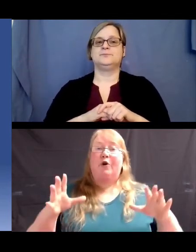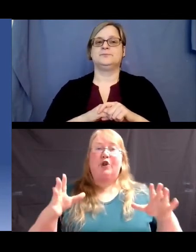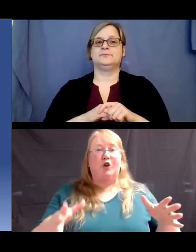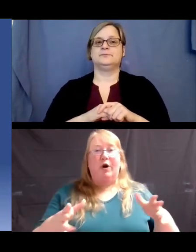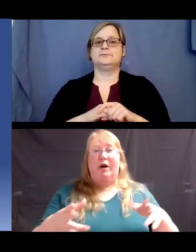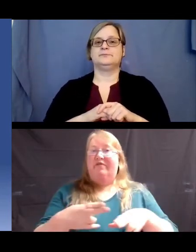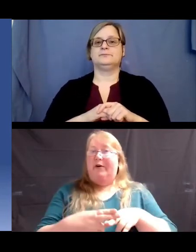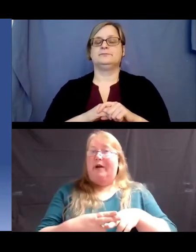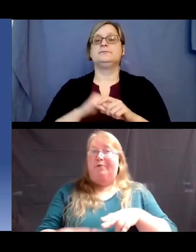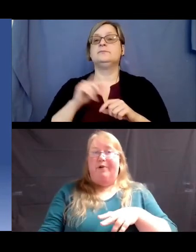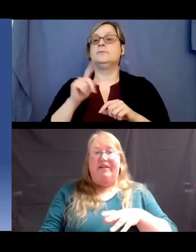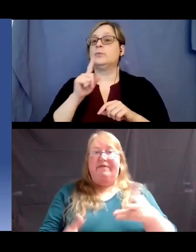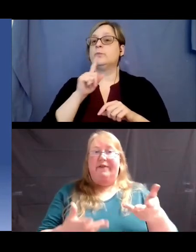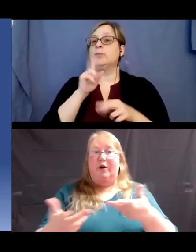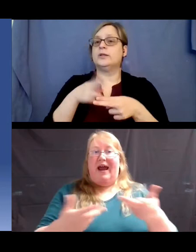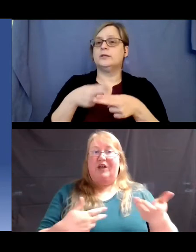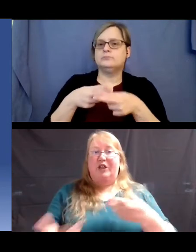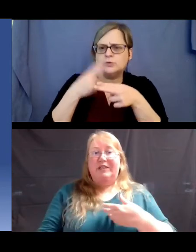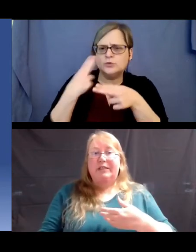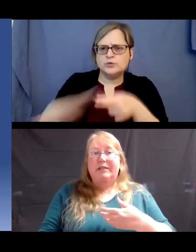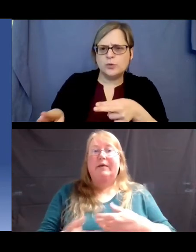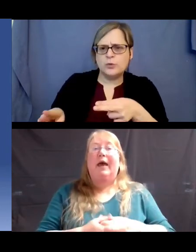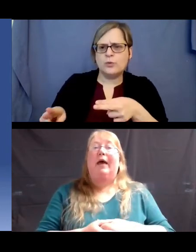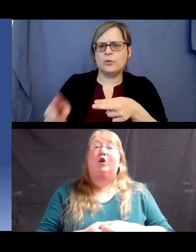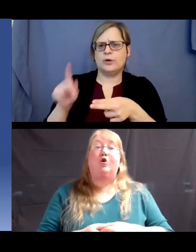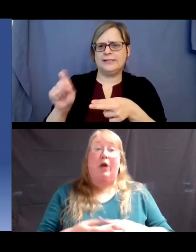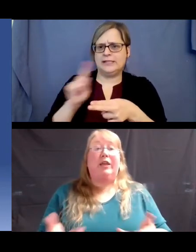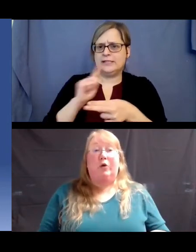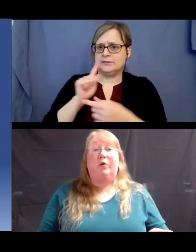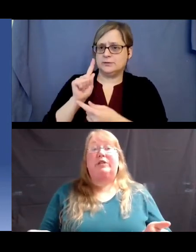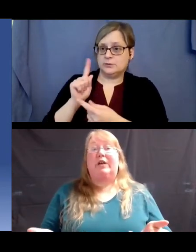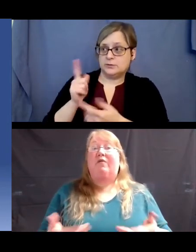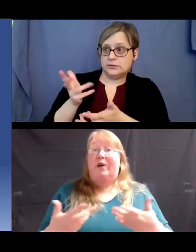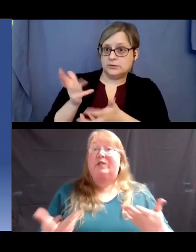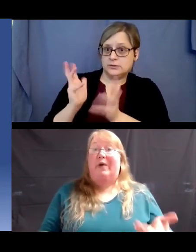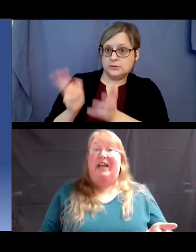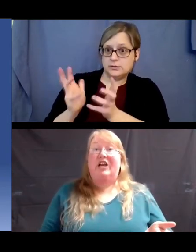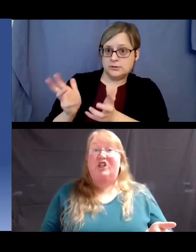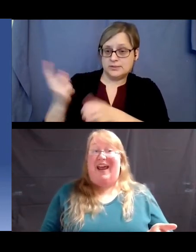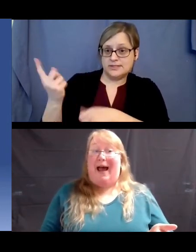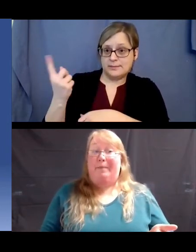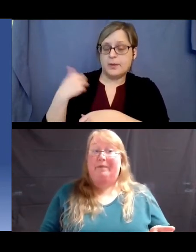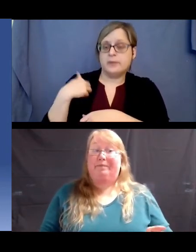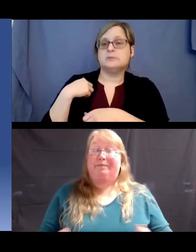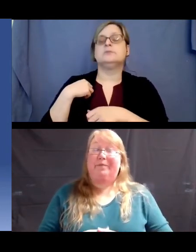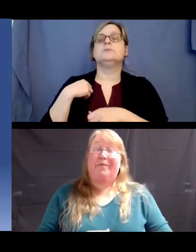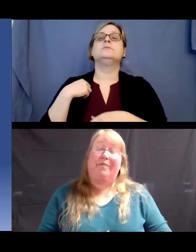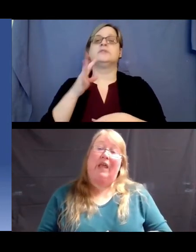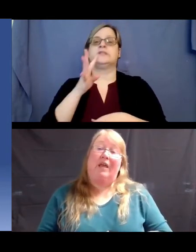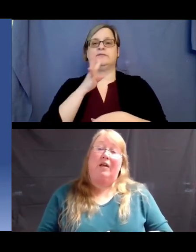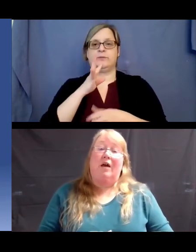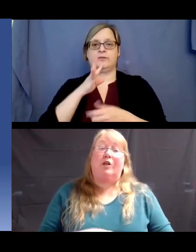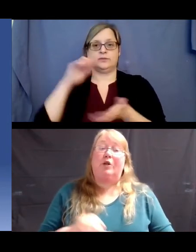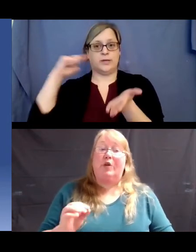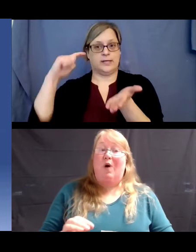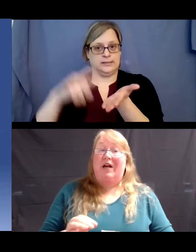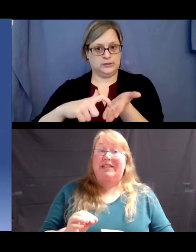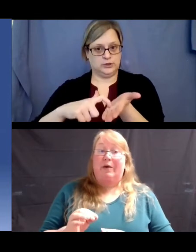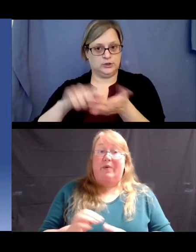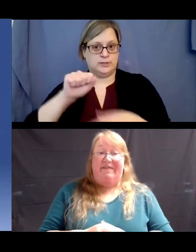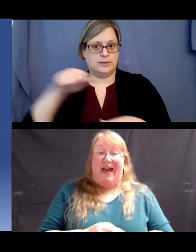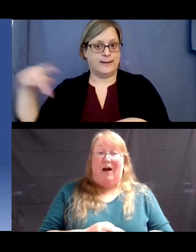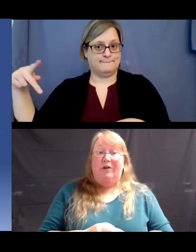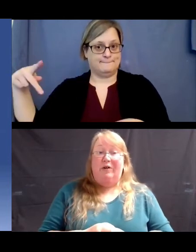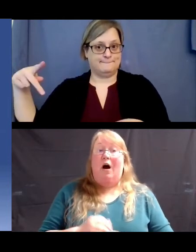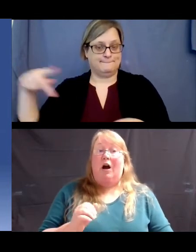For those short, very brief interactions, you can use a voice recognition app. 2 of the ones